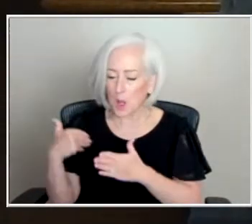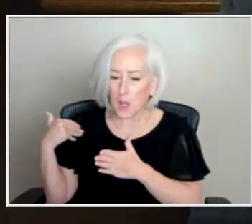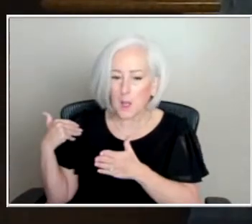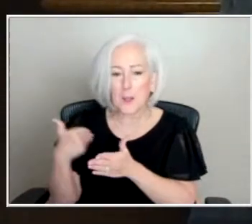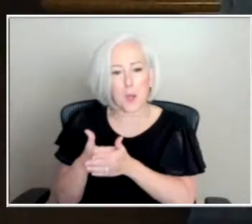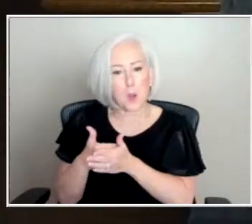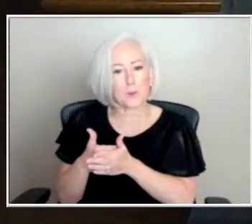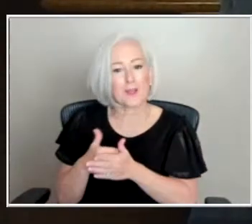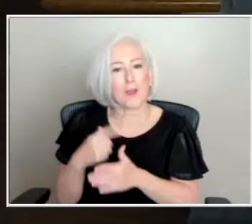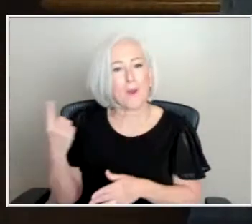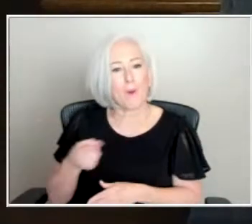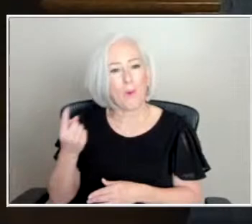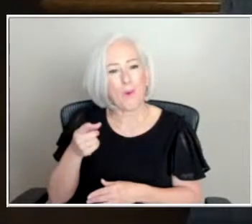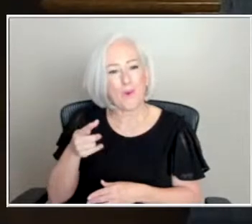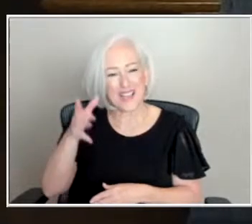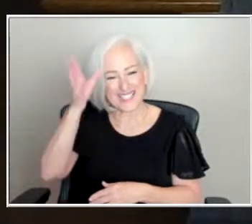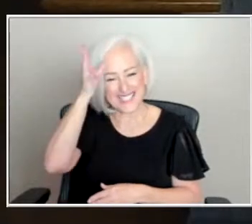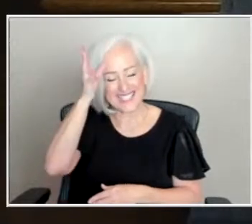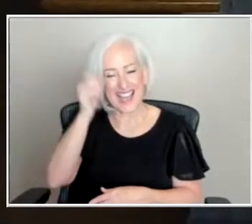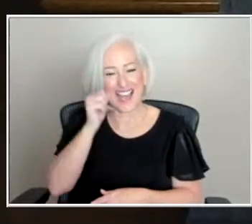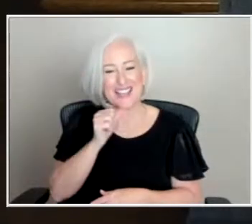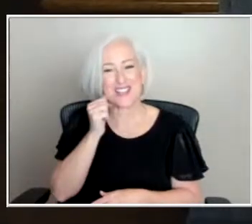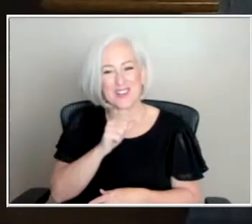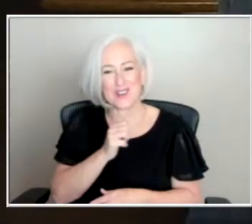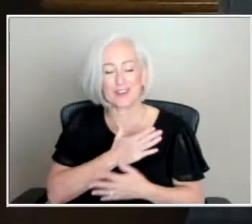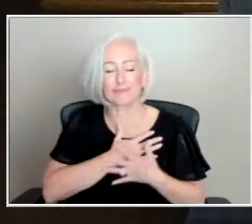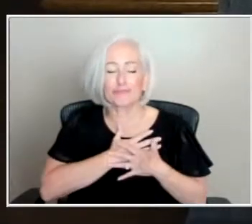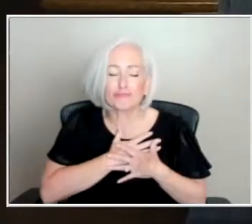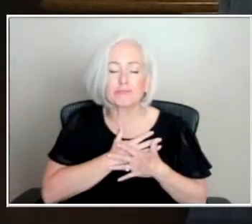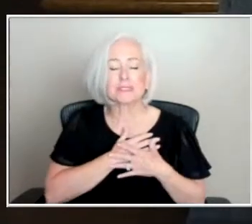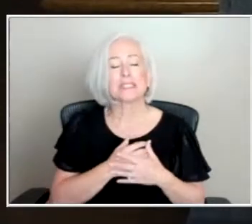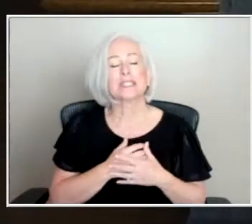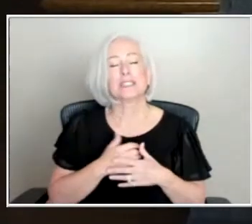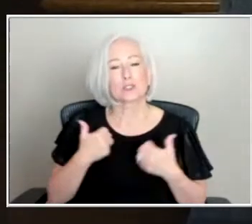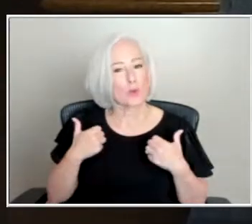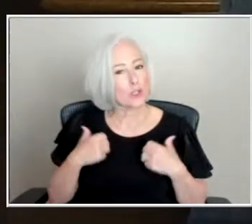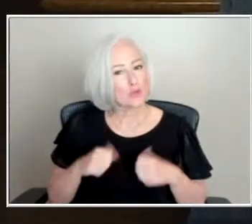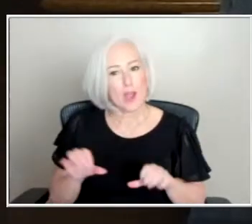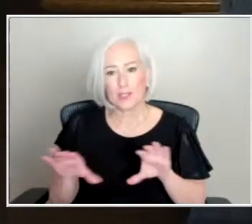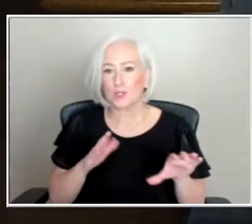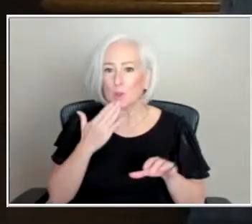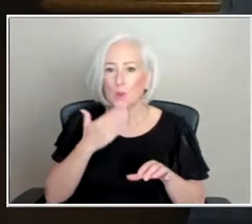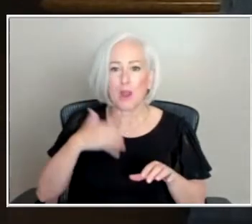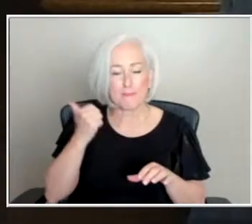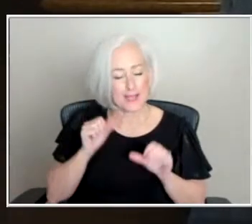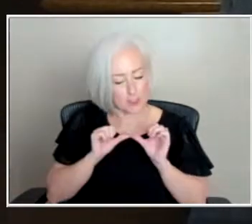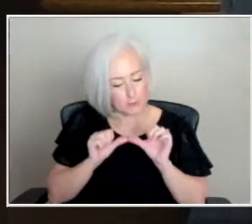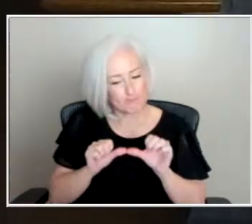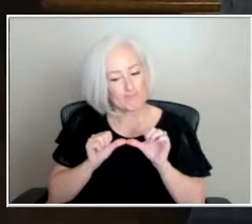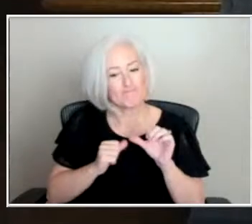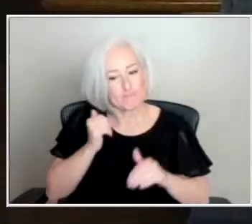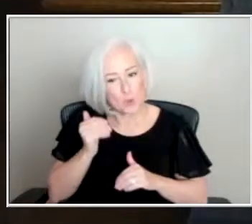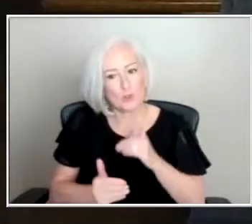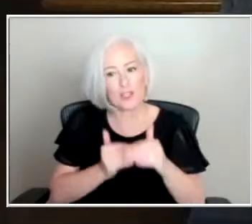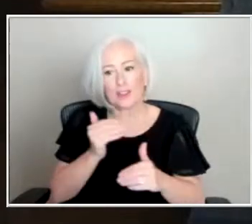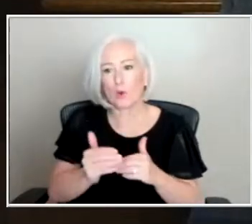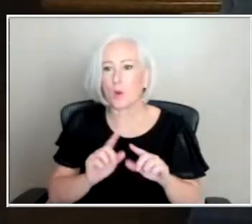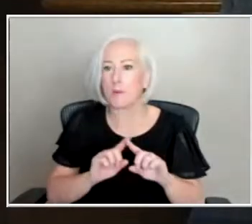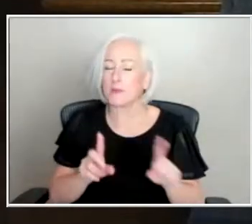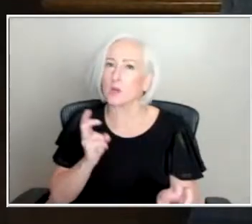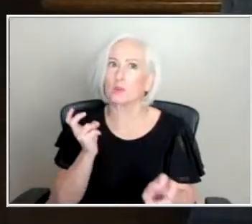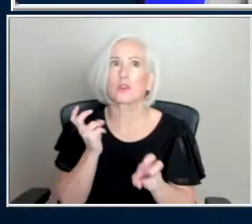a daddy's girl. And so we just tried to do our best to go ahead and start moving forward. But it was very, very difficult in the